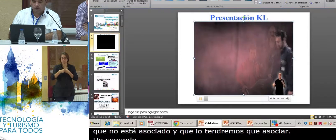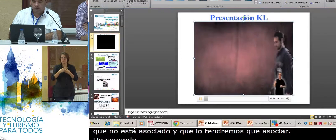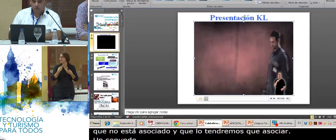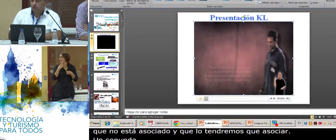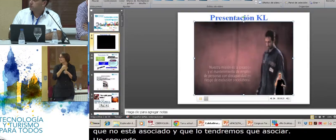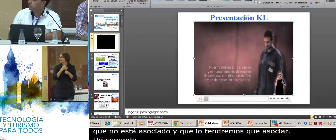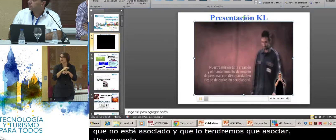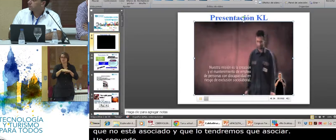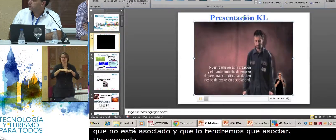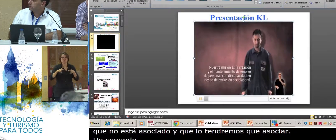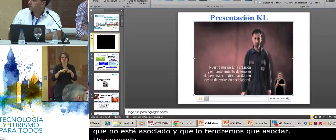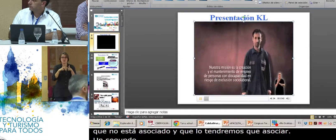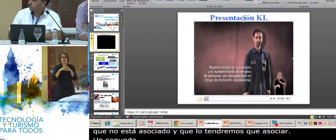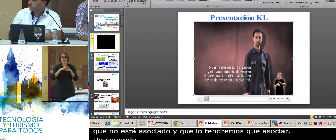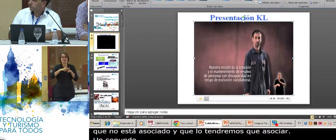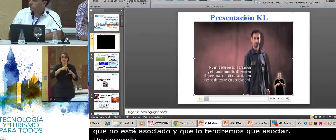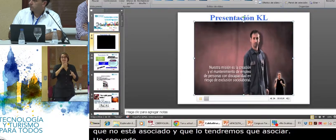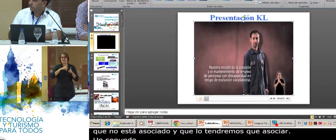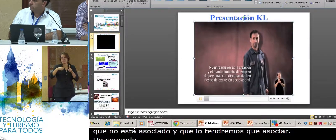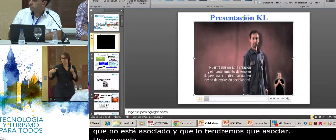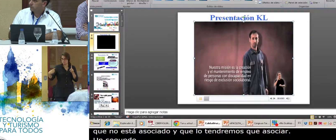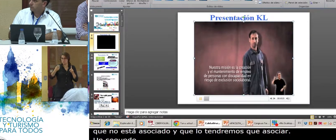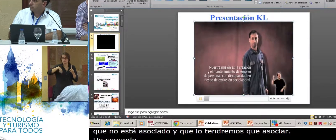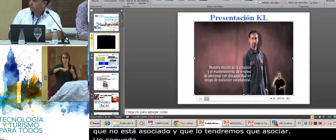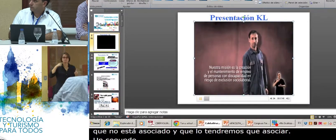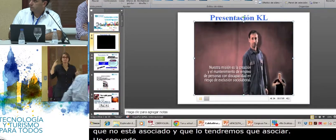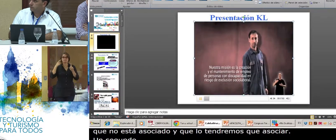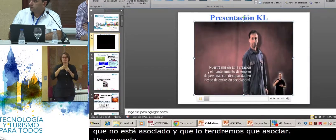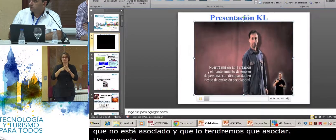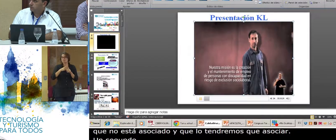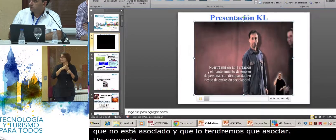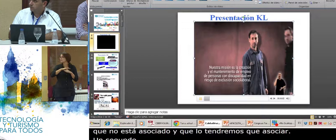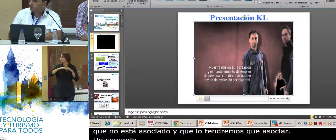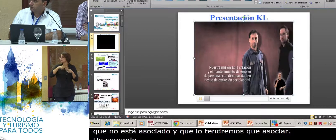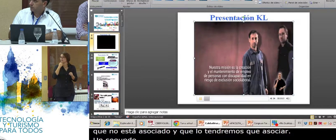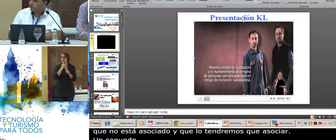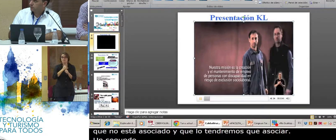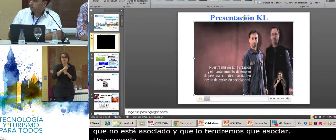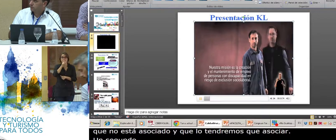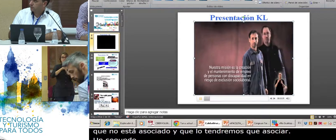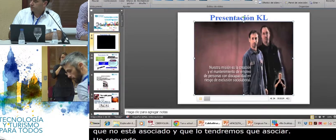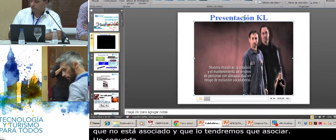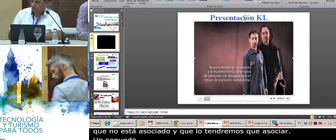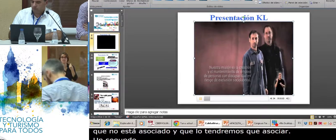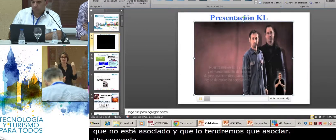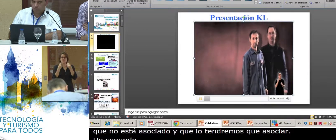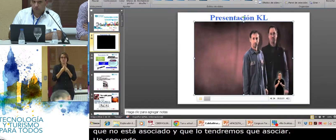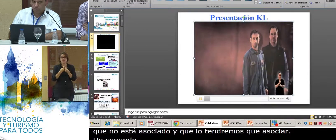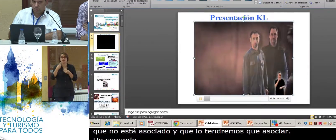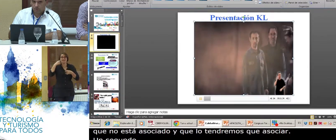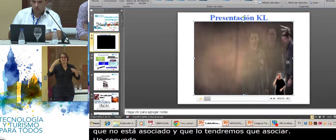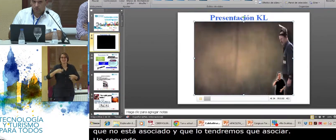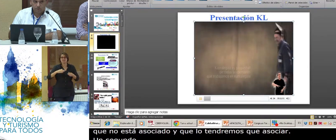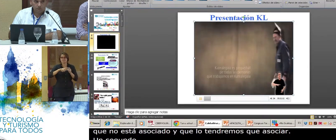Guipúzcoa. Nuestra misión es la creación y el mantenimiento de empleo de personas con discapacidad en riesgo de exclusión